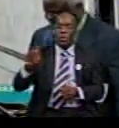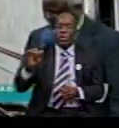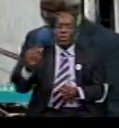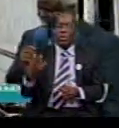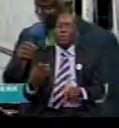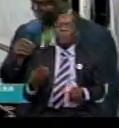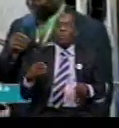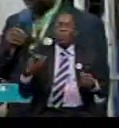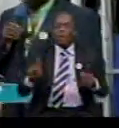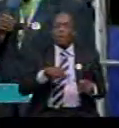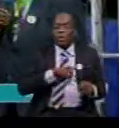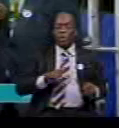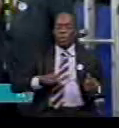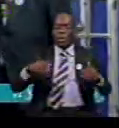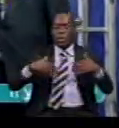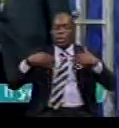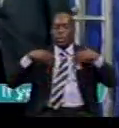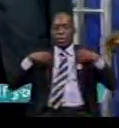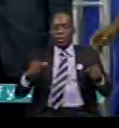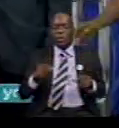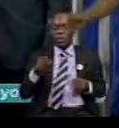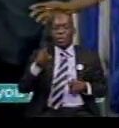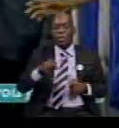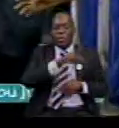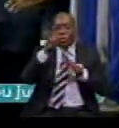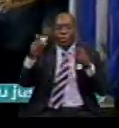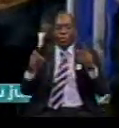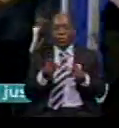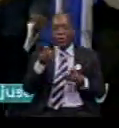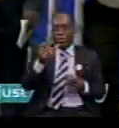back with victory. Praise the Lord.